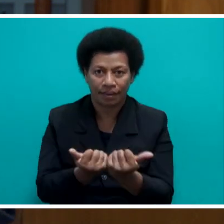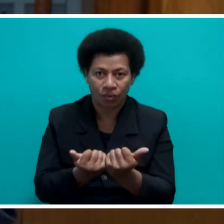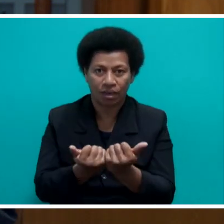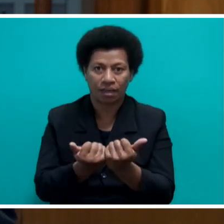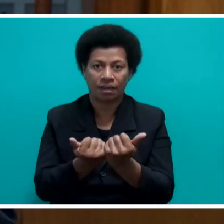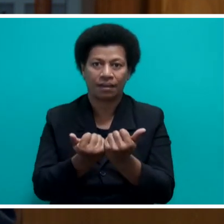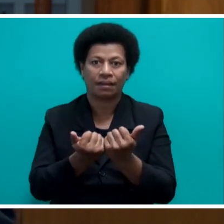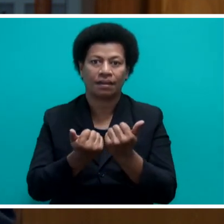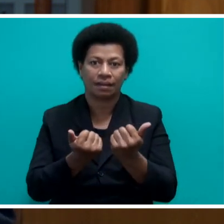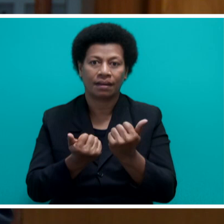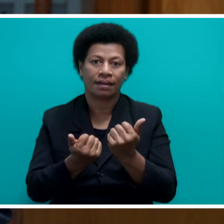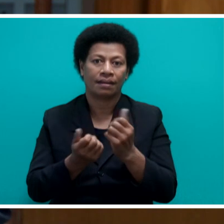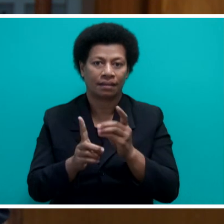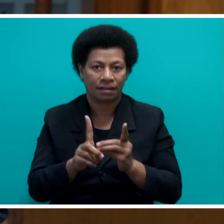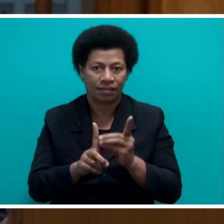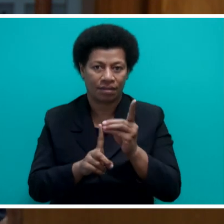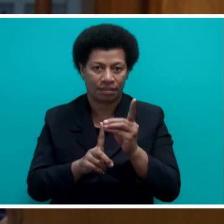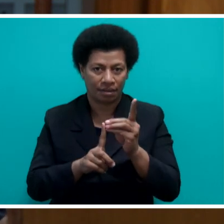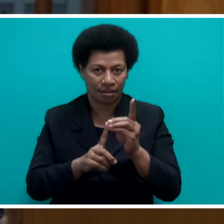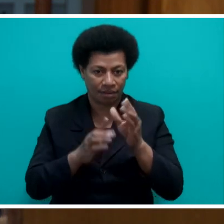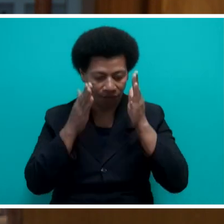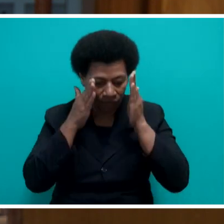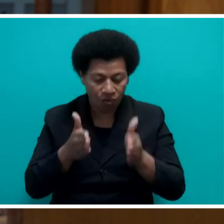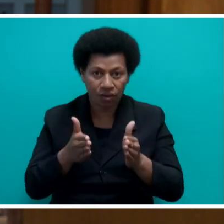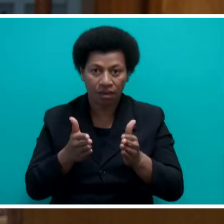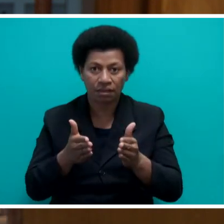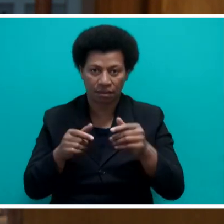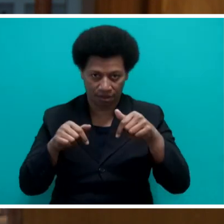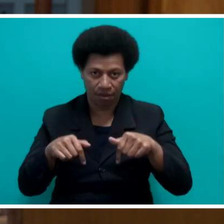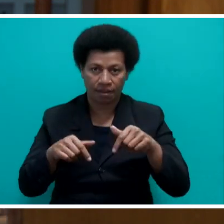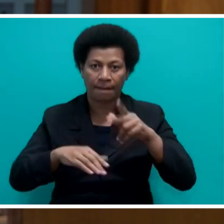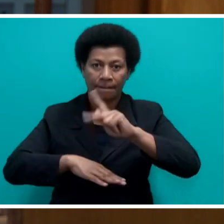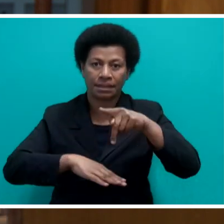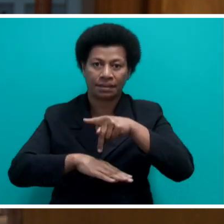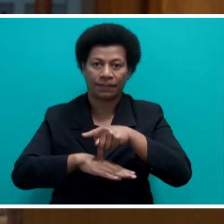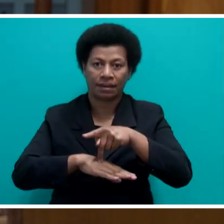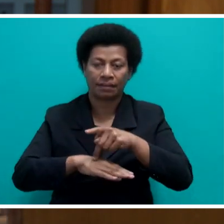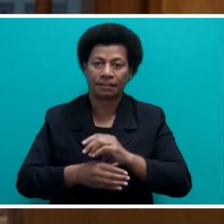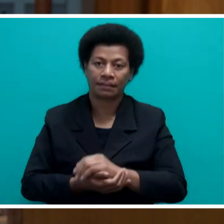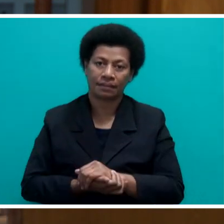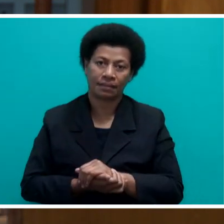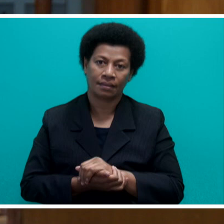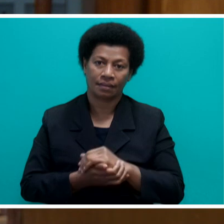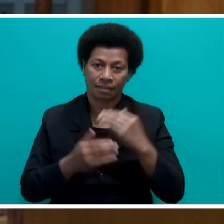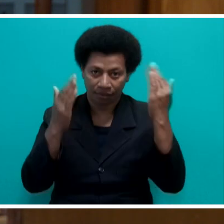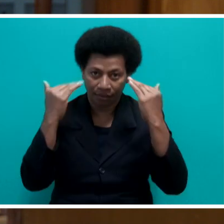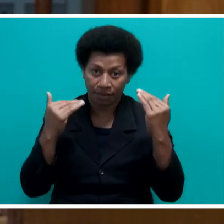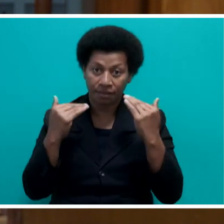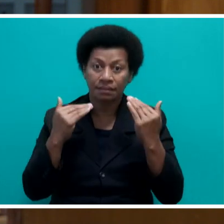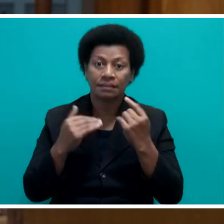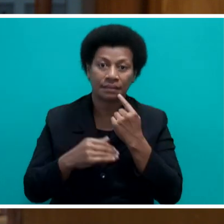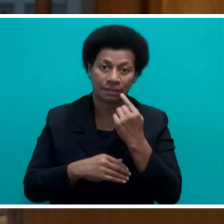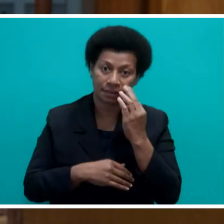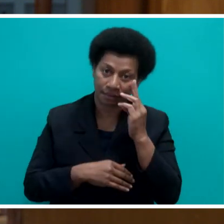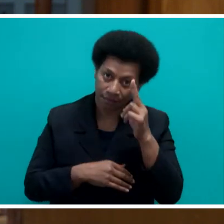identified development priorities in the Pacific. Honorable Speaker, sir, Fiji will sign the agreement